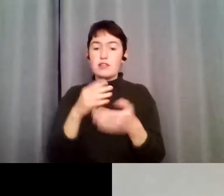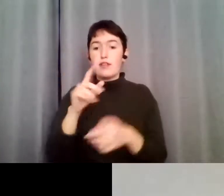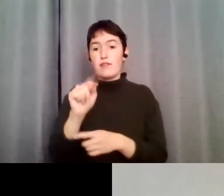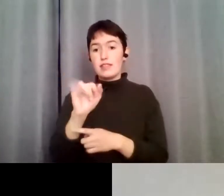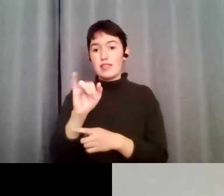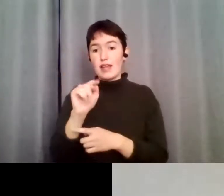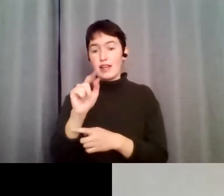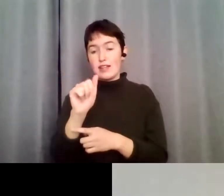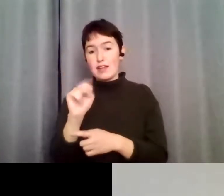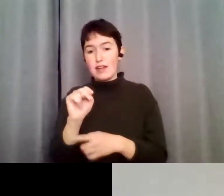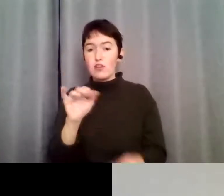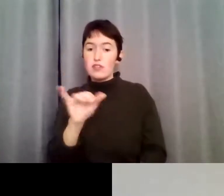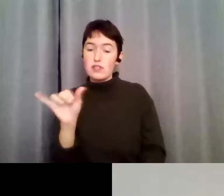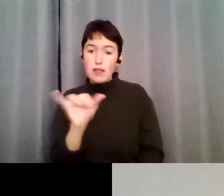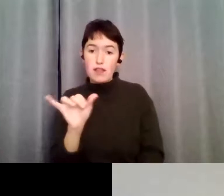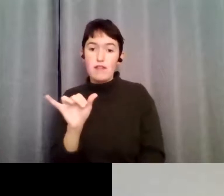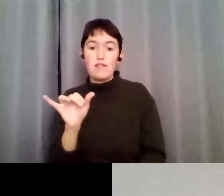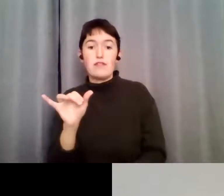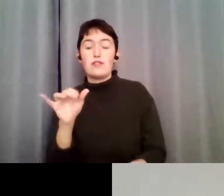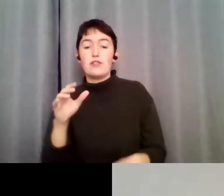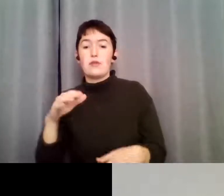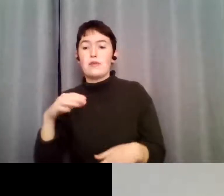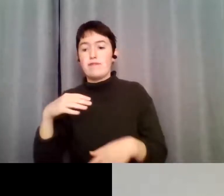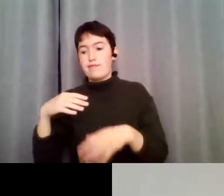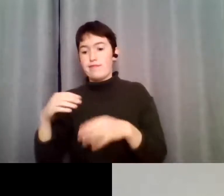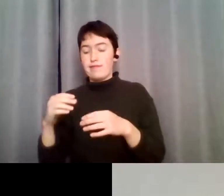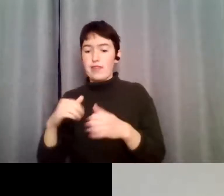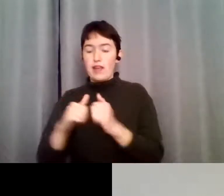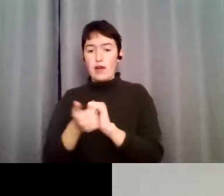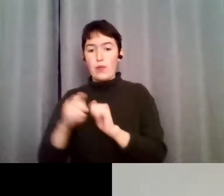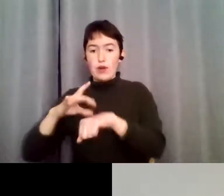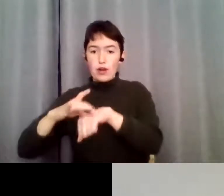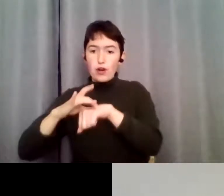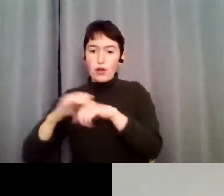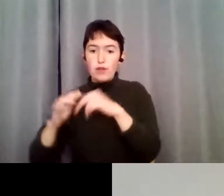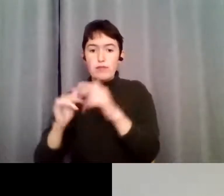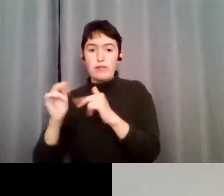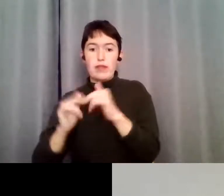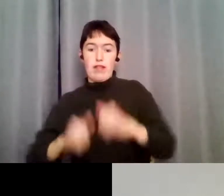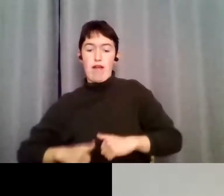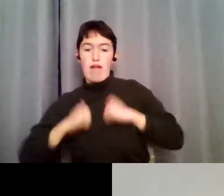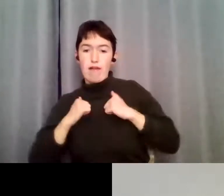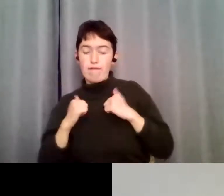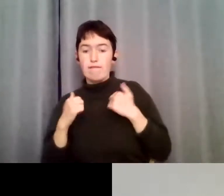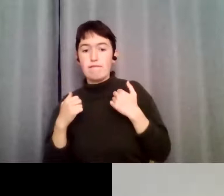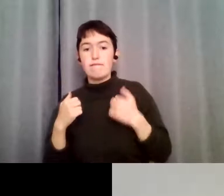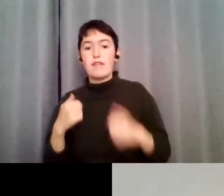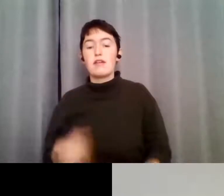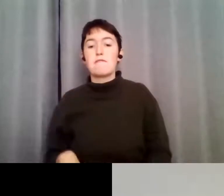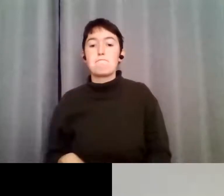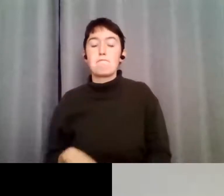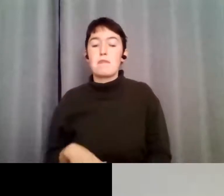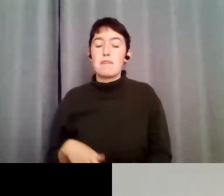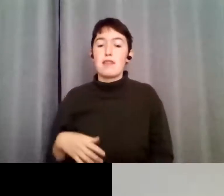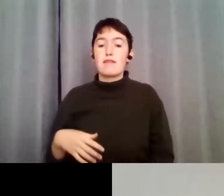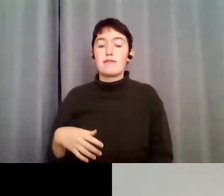led to the formation of life on Earth. And so Titan's a really good place to go to study some of the chemical reactions